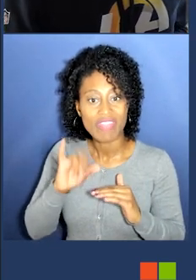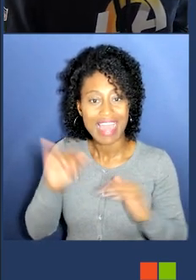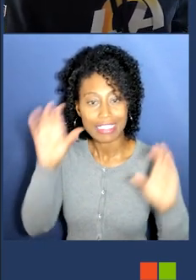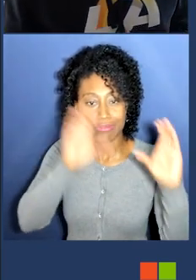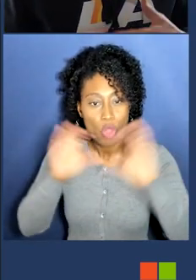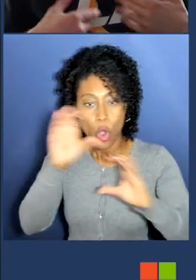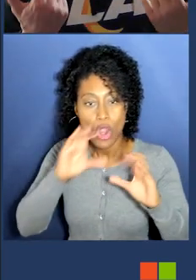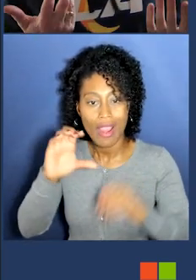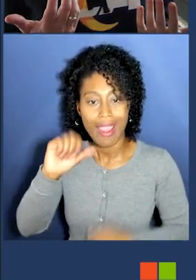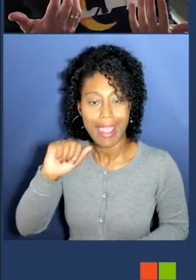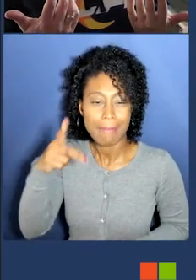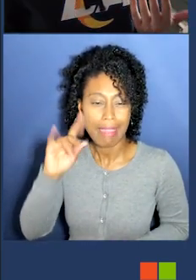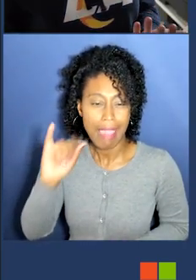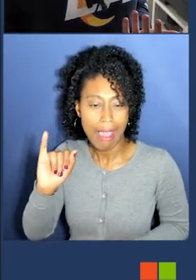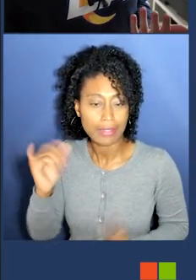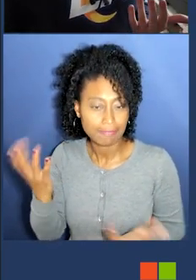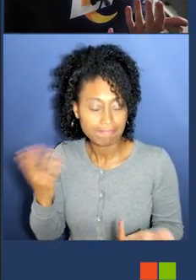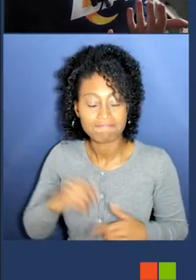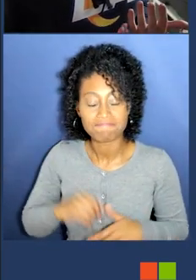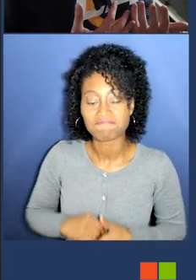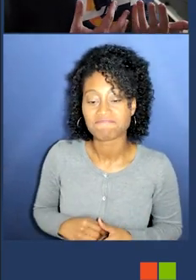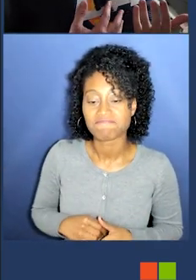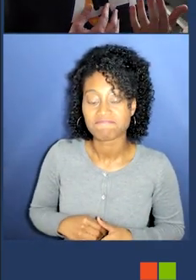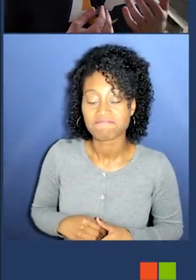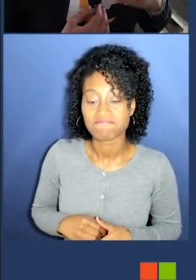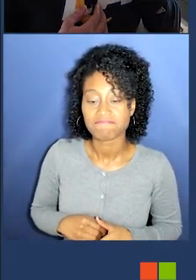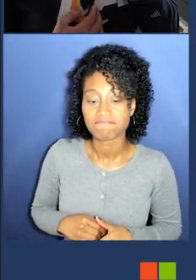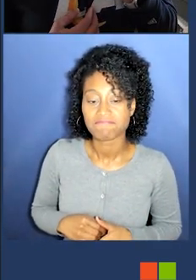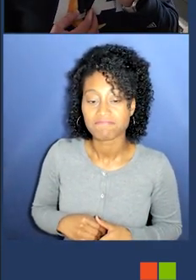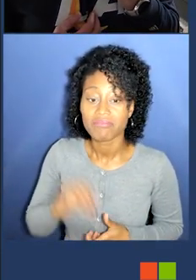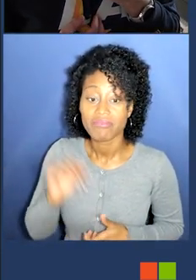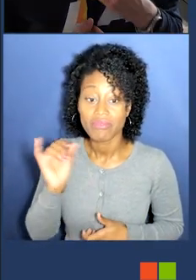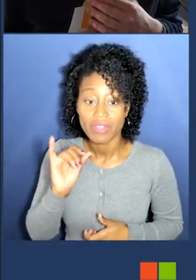But also there is a web API,